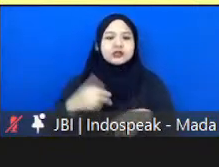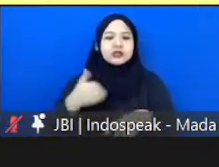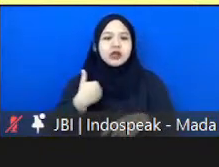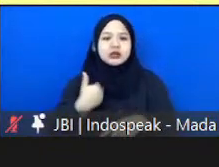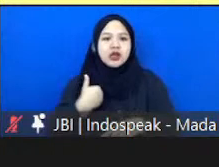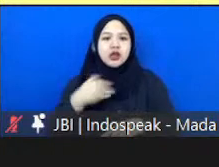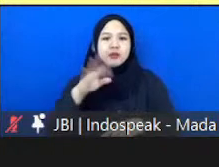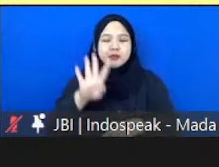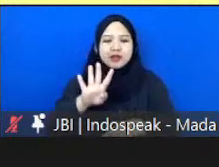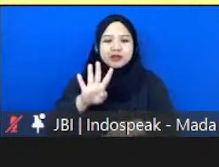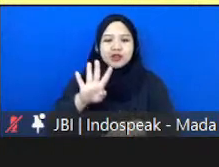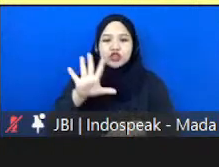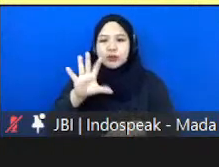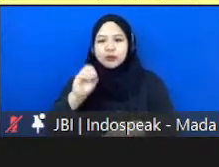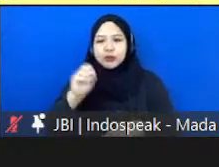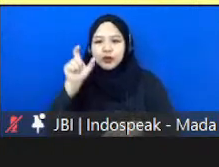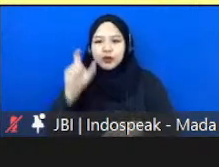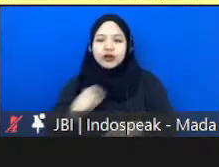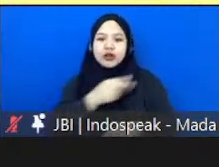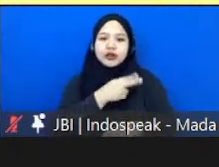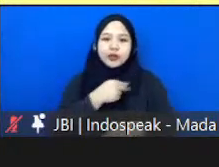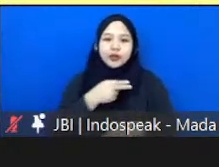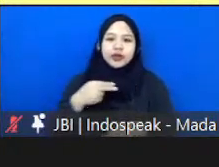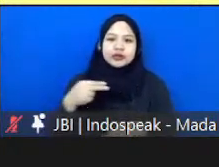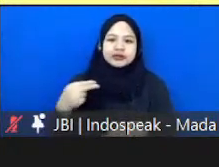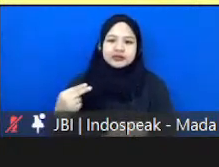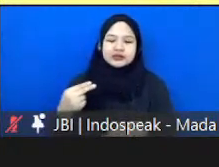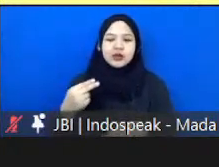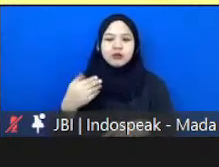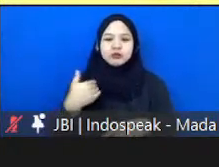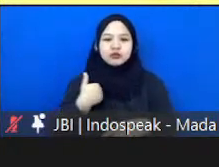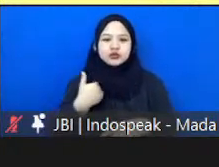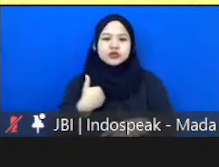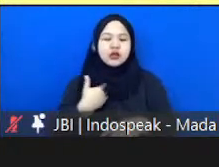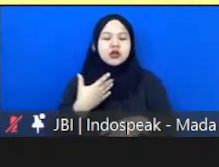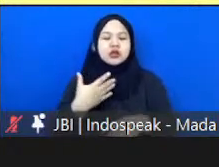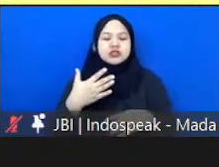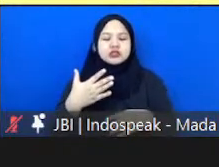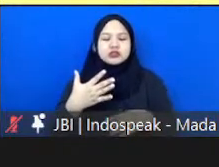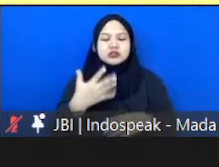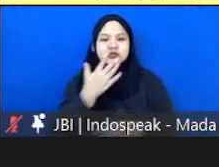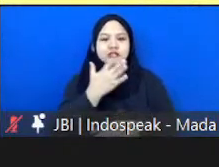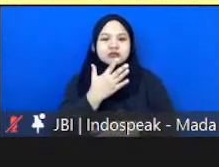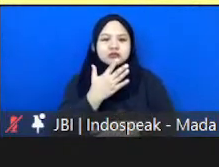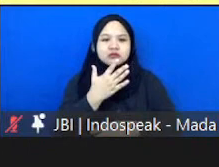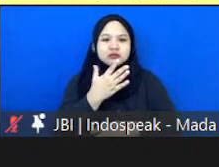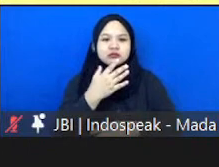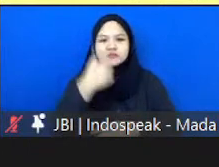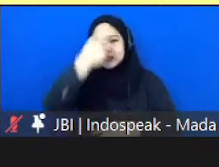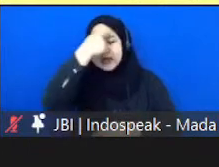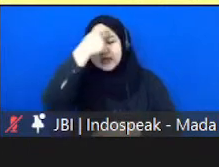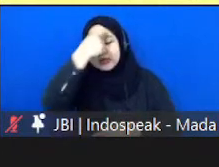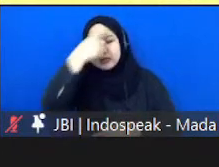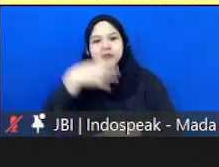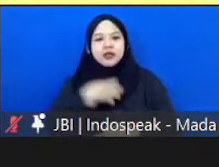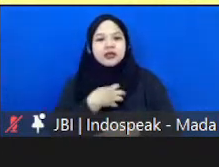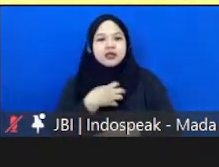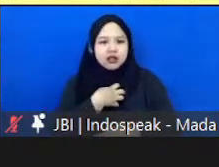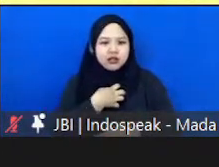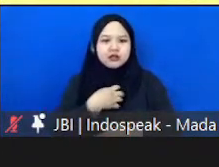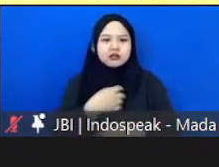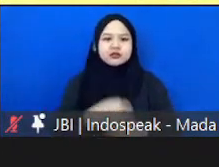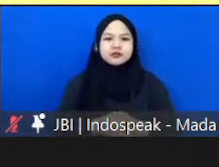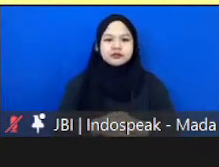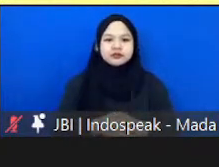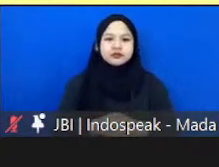living with severe mental illnesses, around 14% of them, or around 57,000 people, have